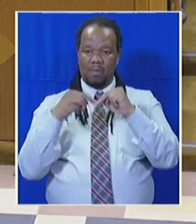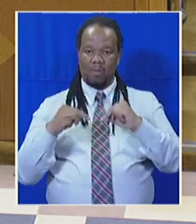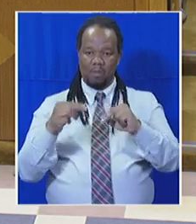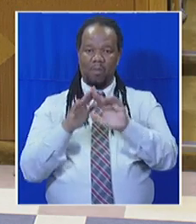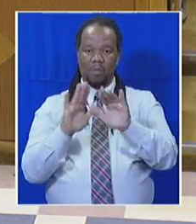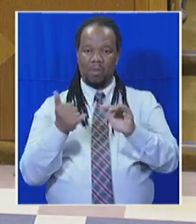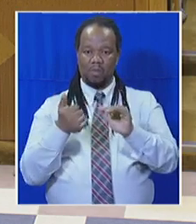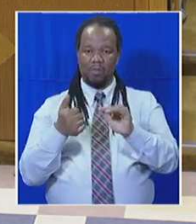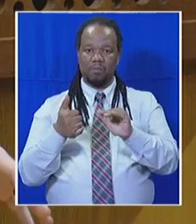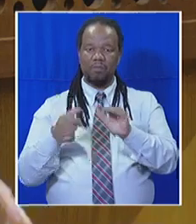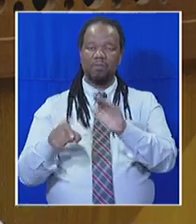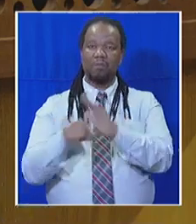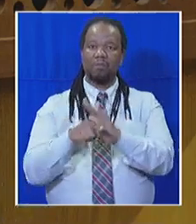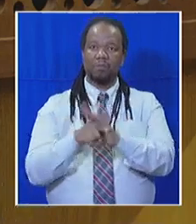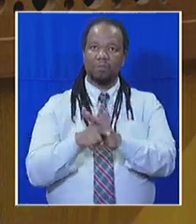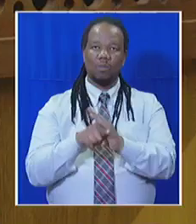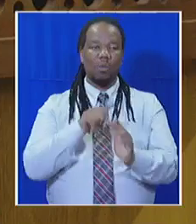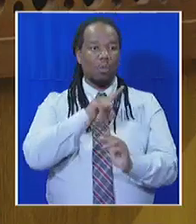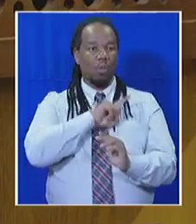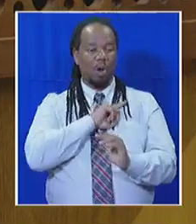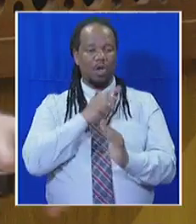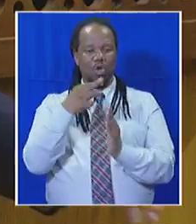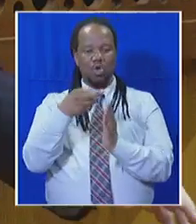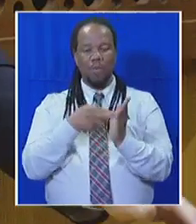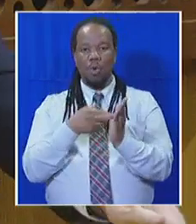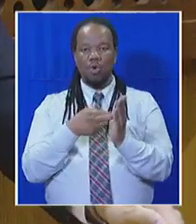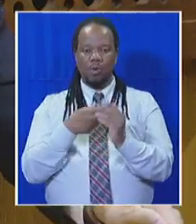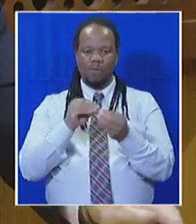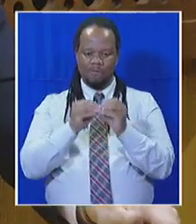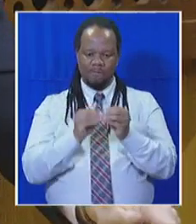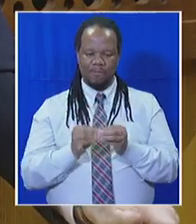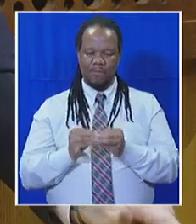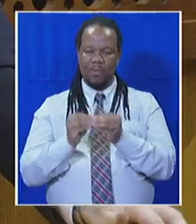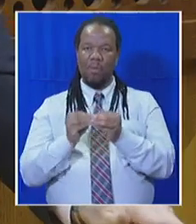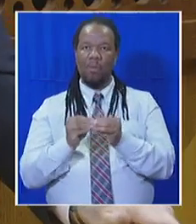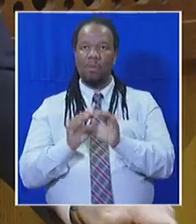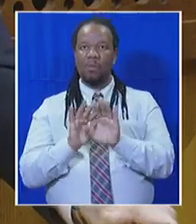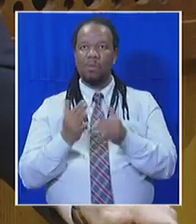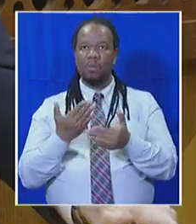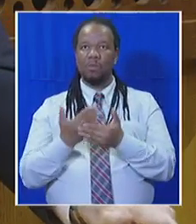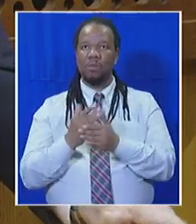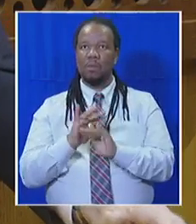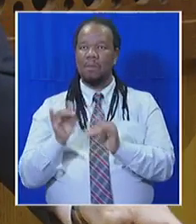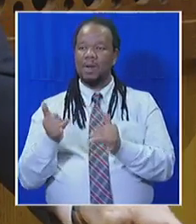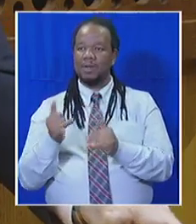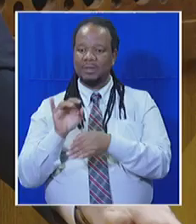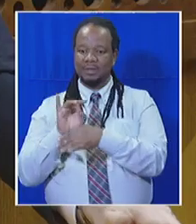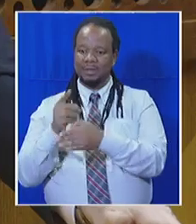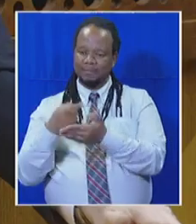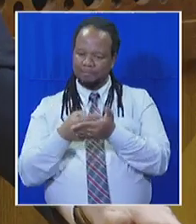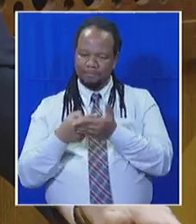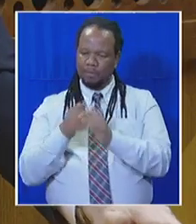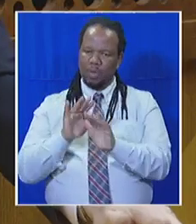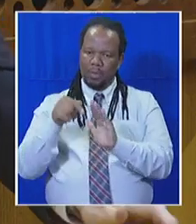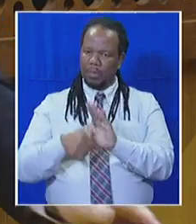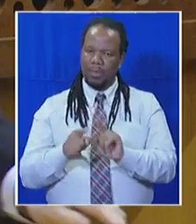slapdash. That's because the report was a rush job, pulled together at the last minute without any proper deliberations,